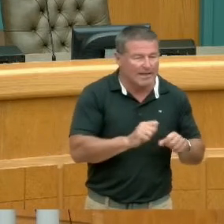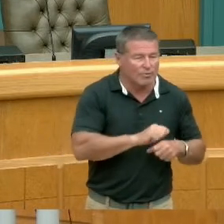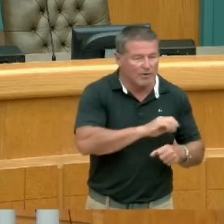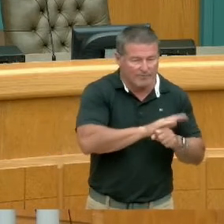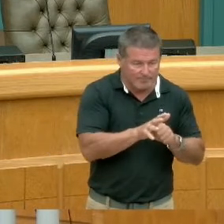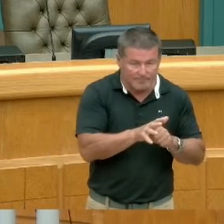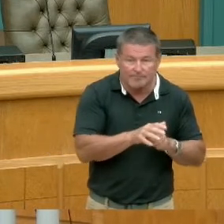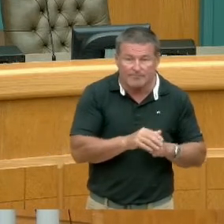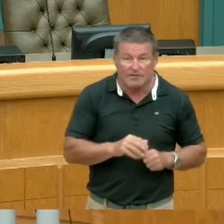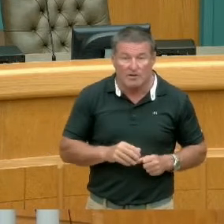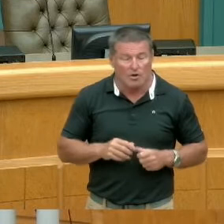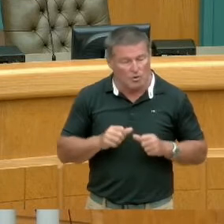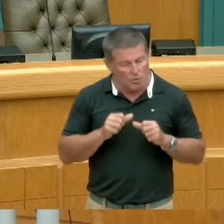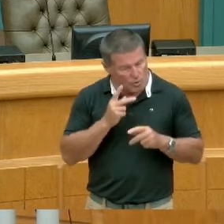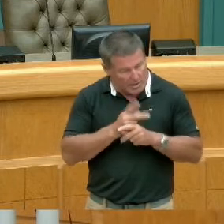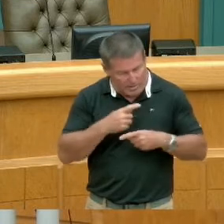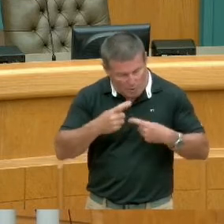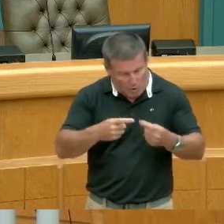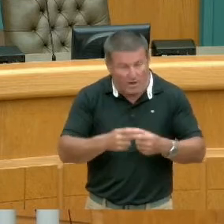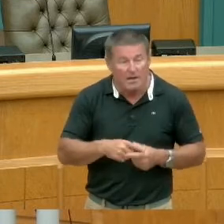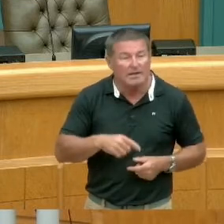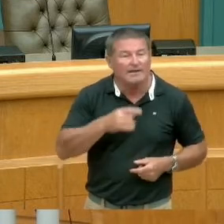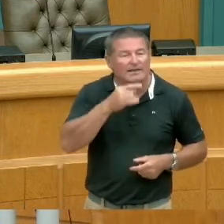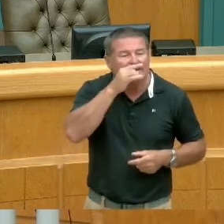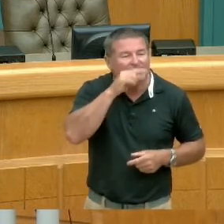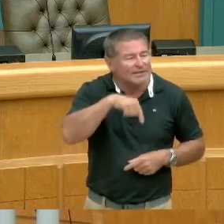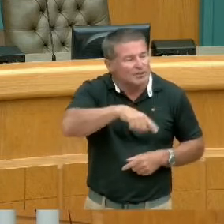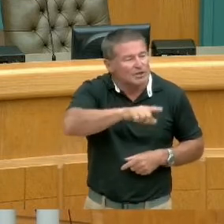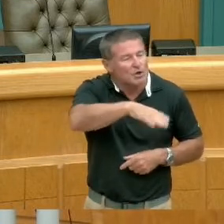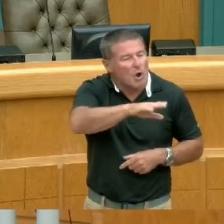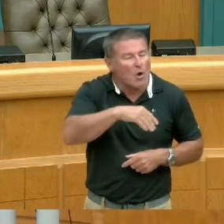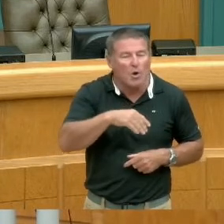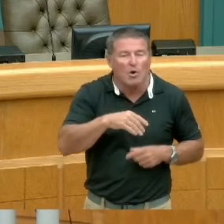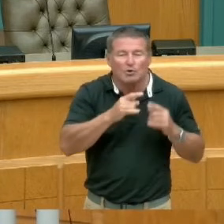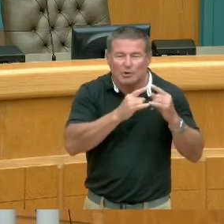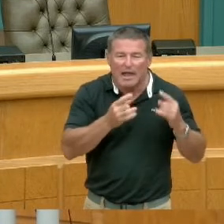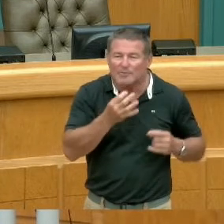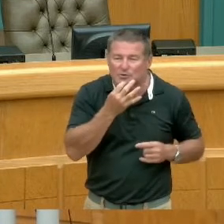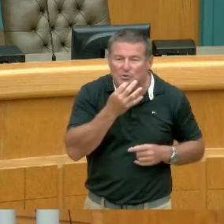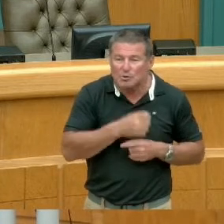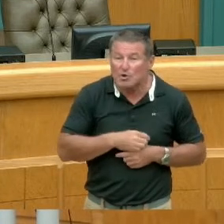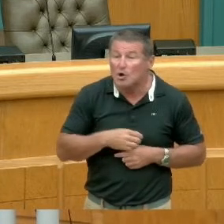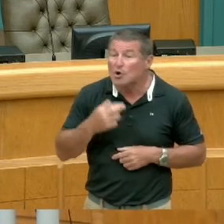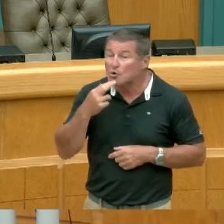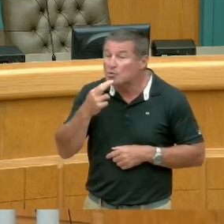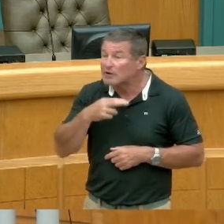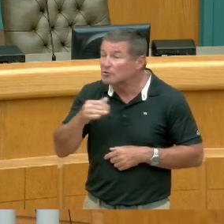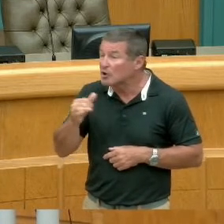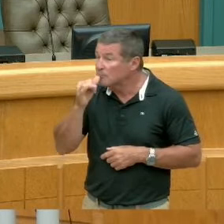to start going to camps in a few days. Restaurants and bars will be open.